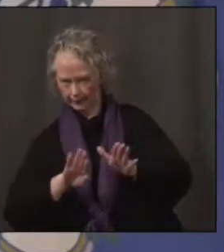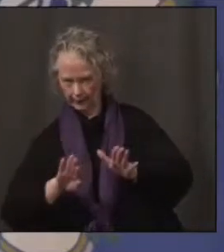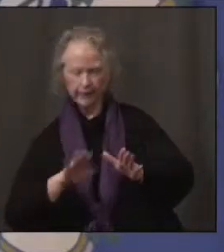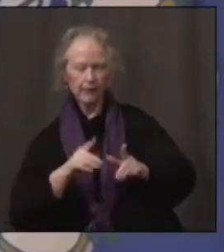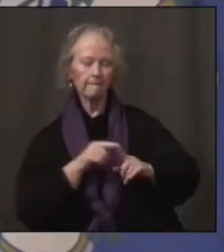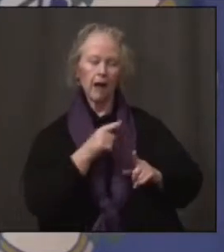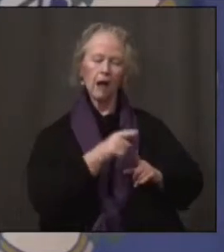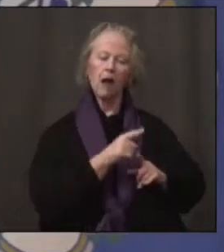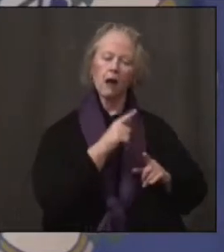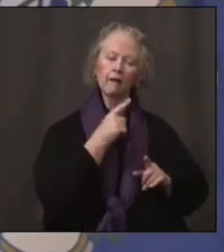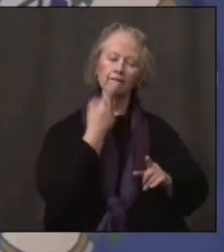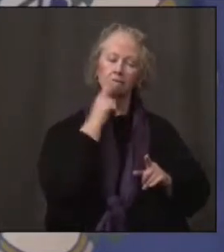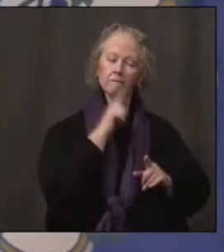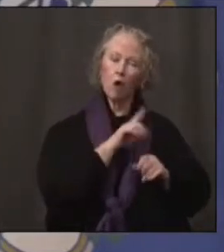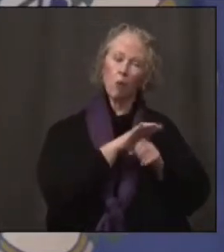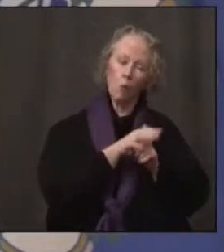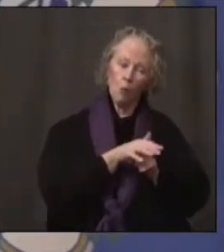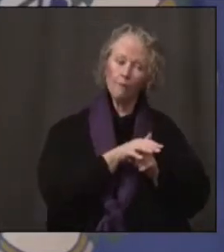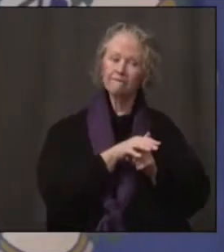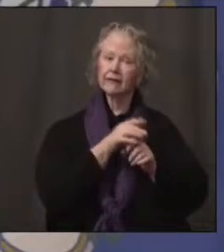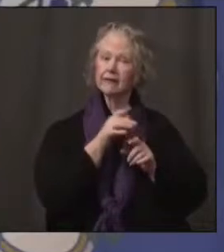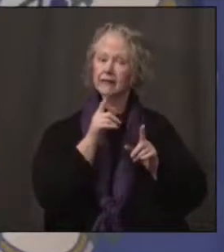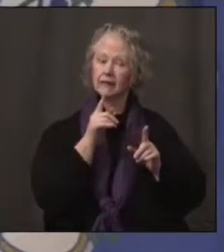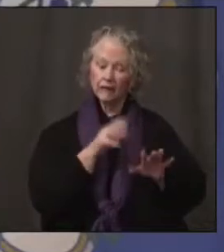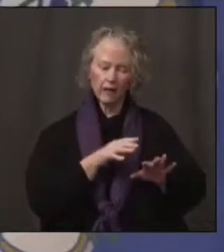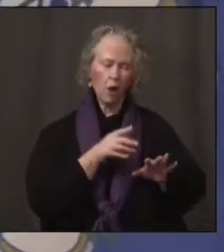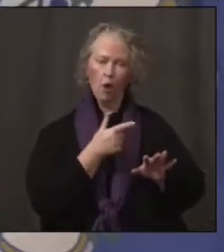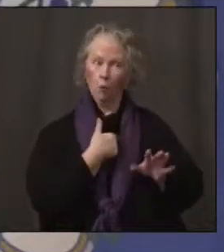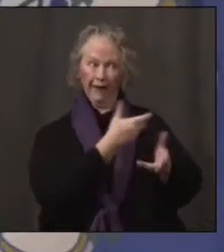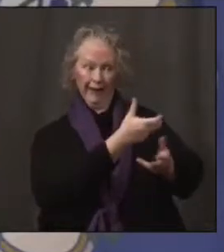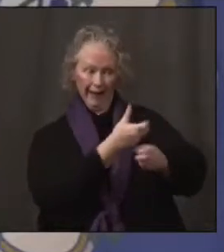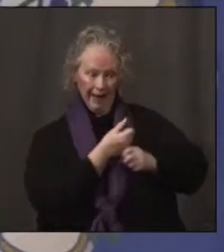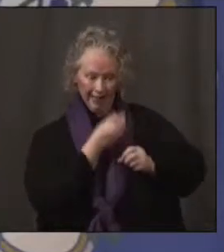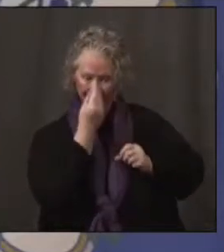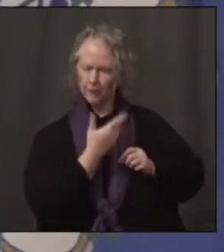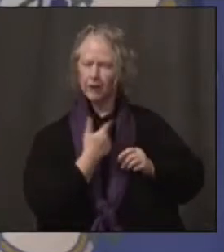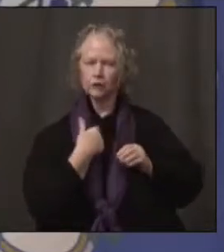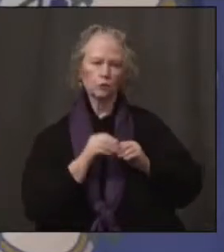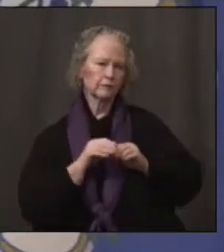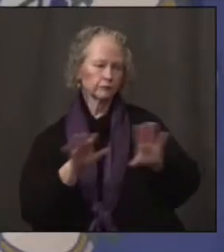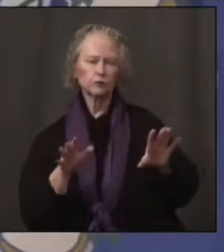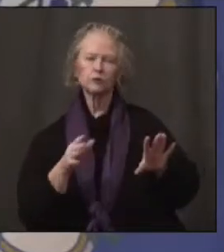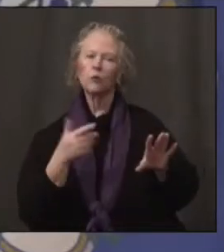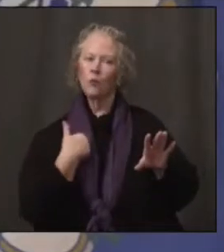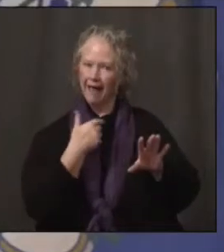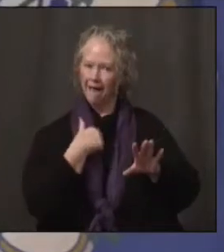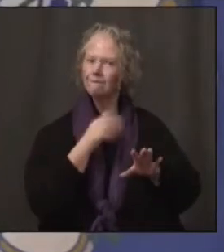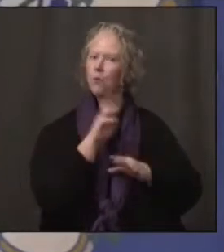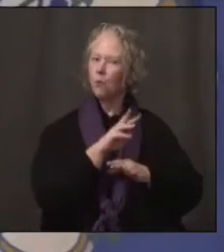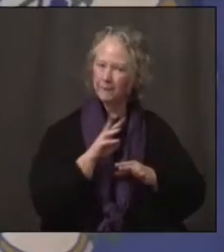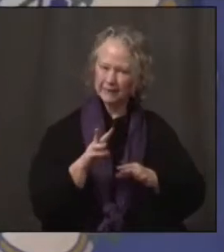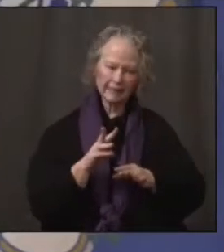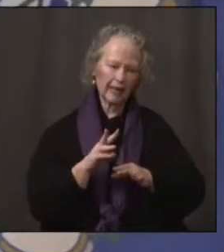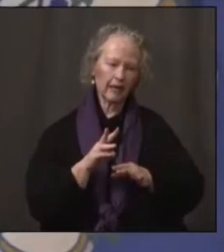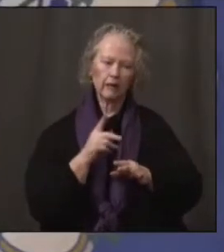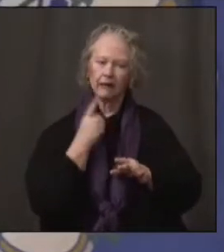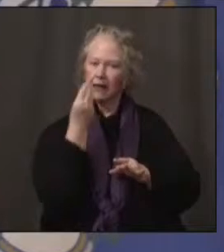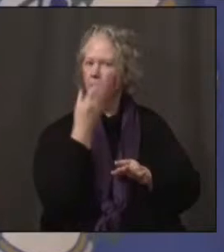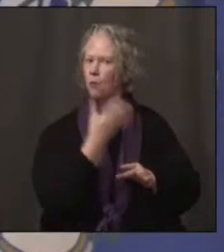we are more transparent and get more of that information to you on a timely basis. We got the website that gives you real